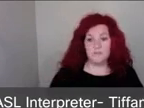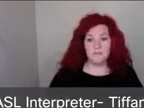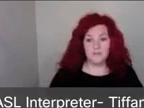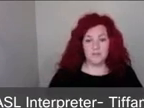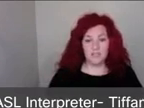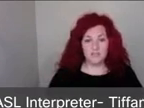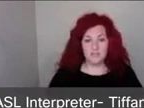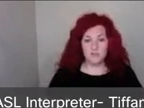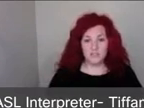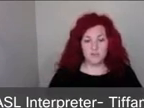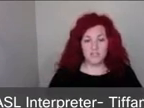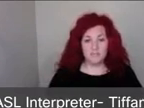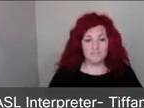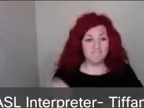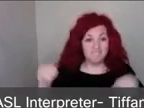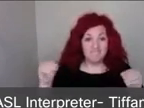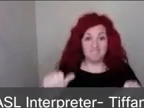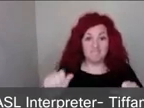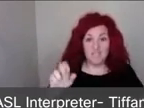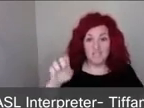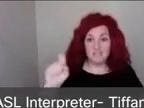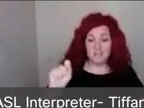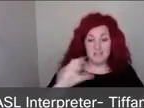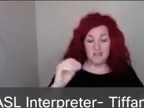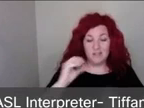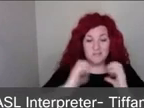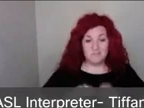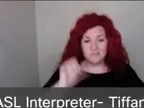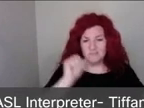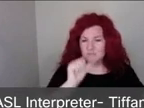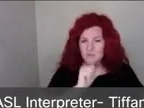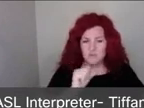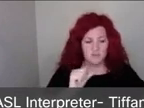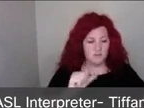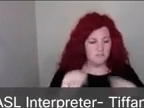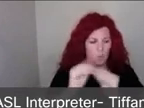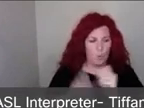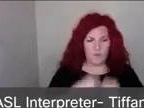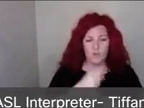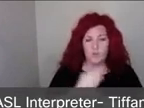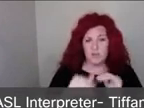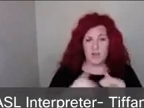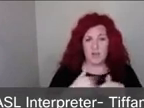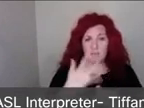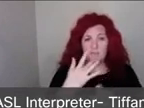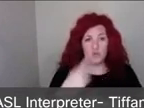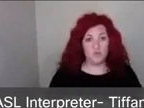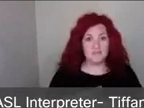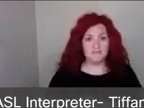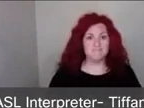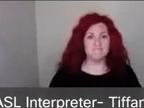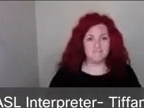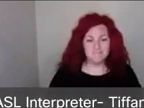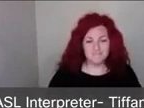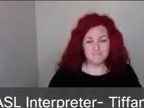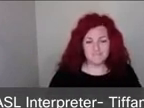taxpayer and a citizen of Arizona for more years than I'd like to talk about,